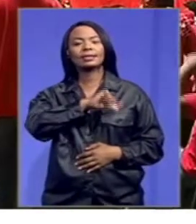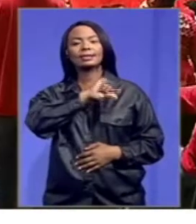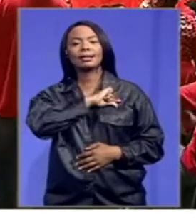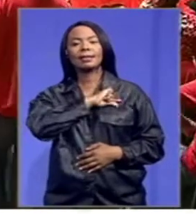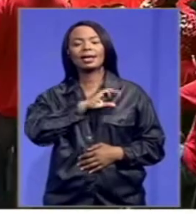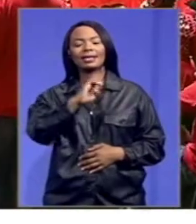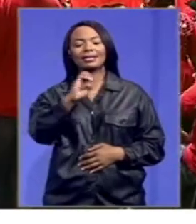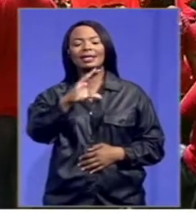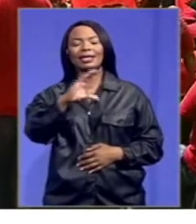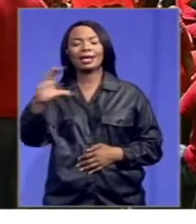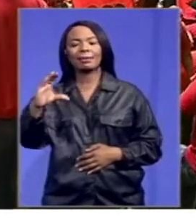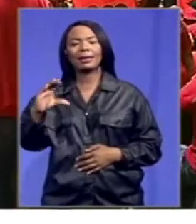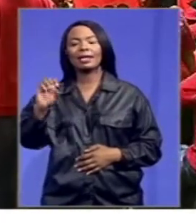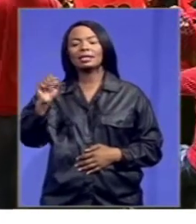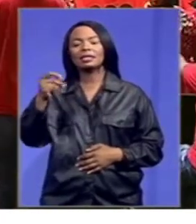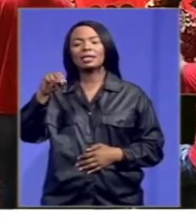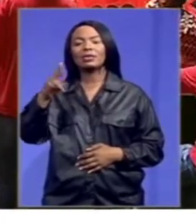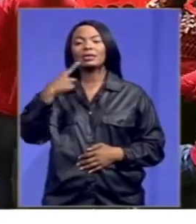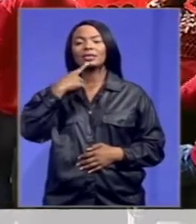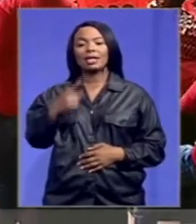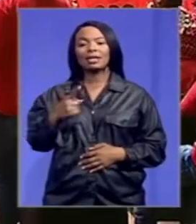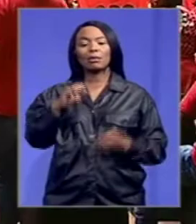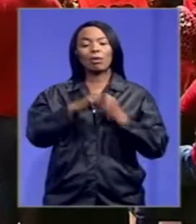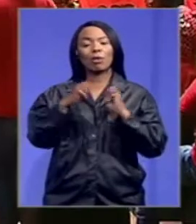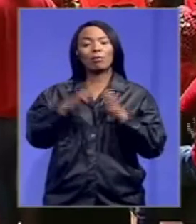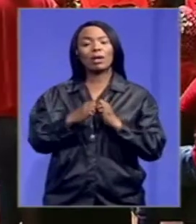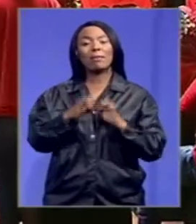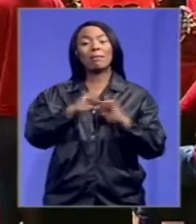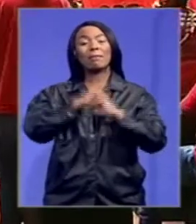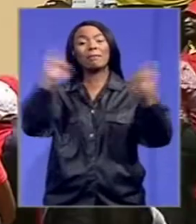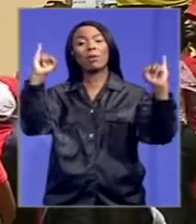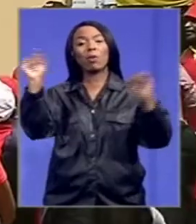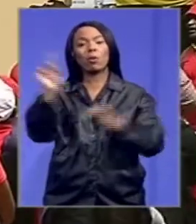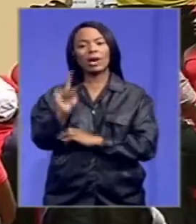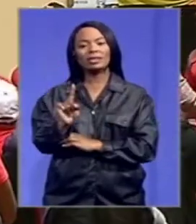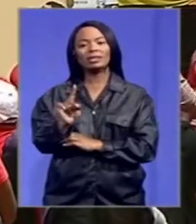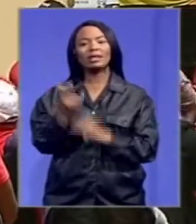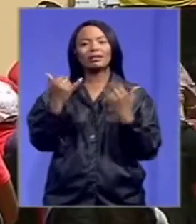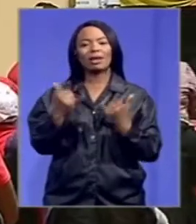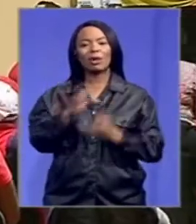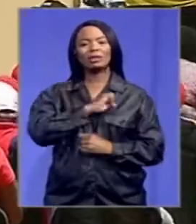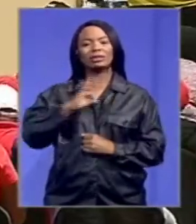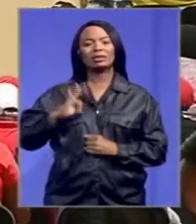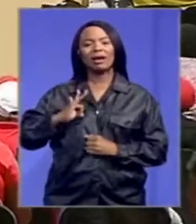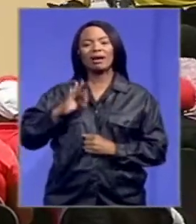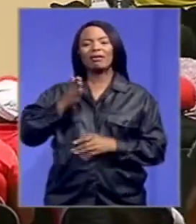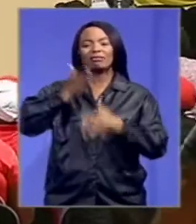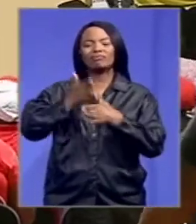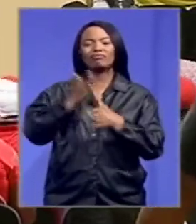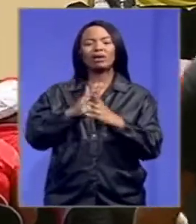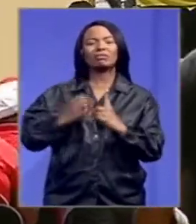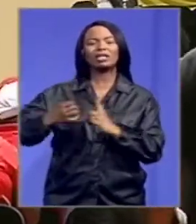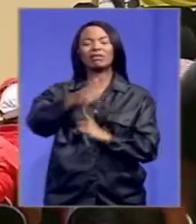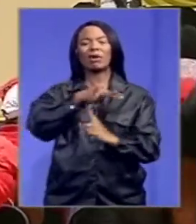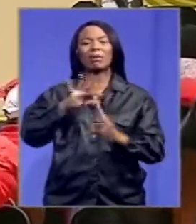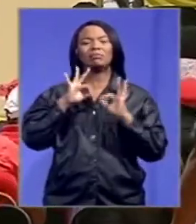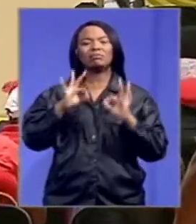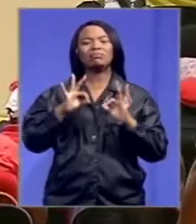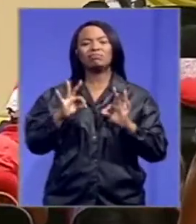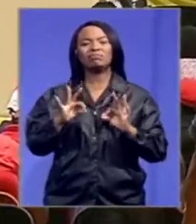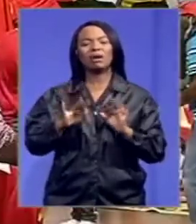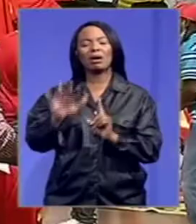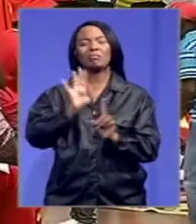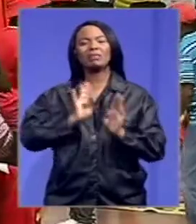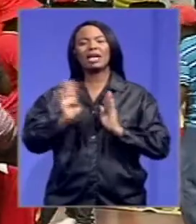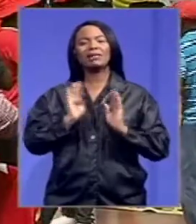e re bothata bo boholo naheng ena e santse e le ho sebediswa hampe ha basebetsi. E re mmuso ha o etse letho ho rarolla mathata